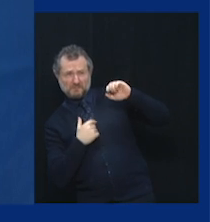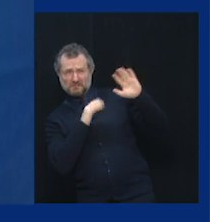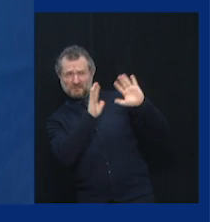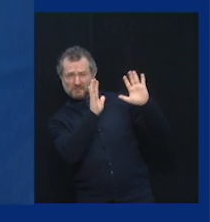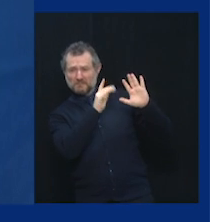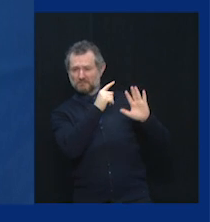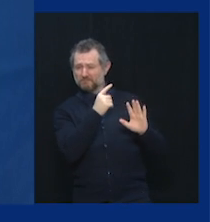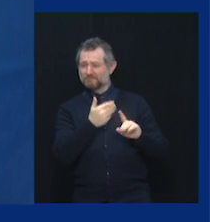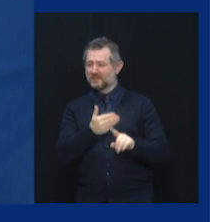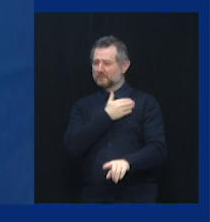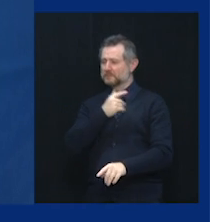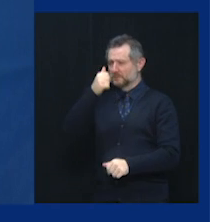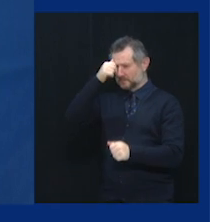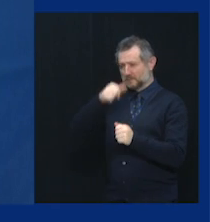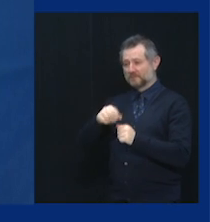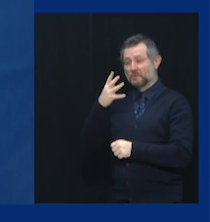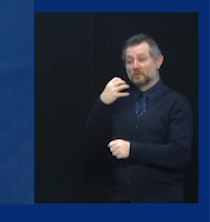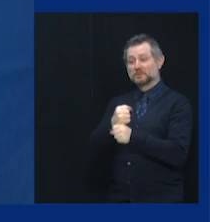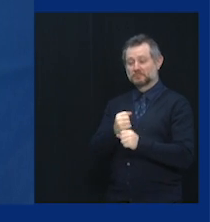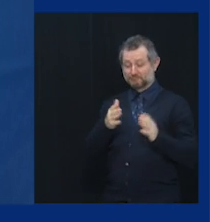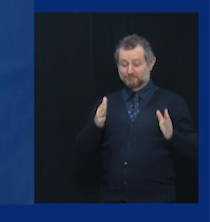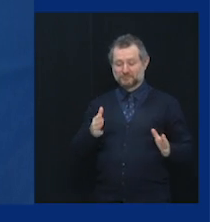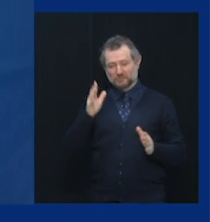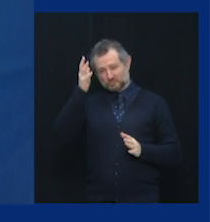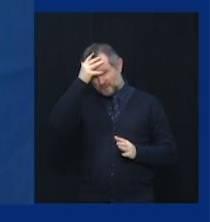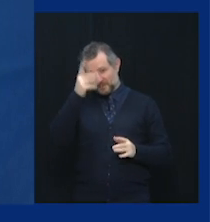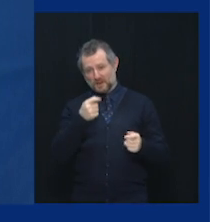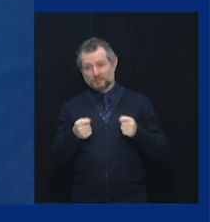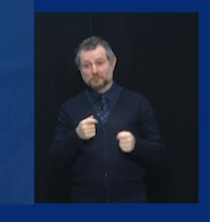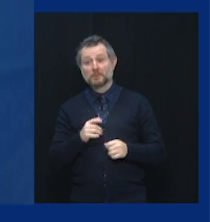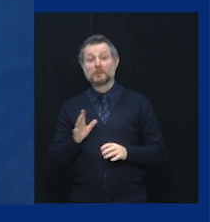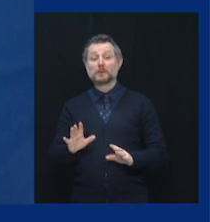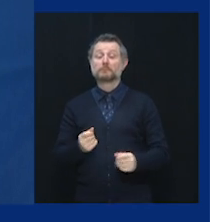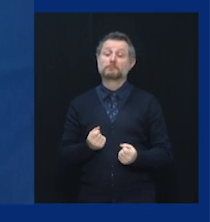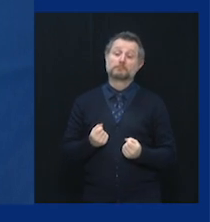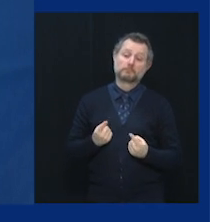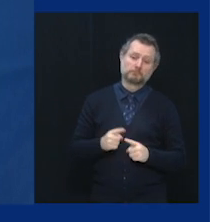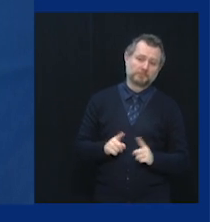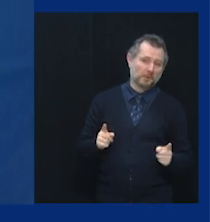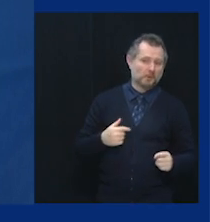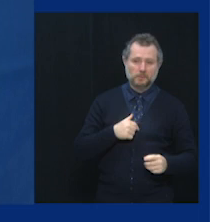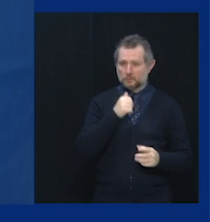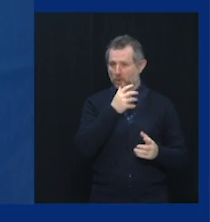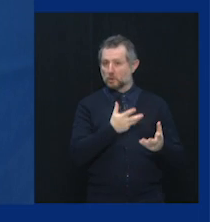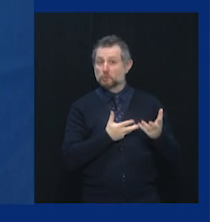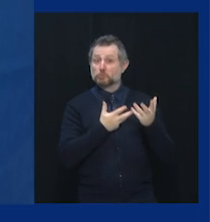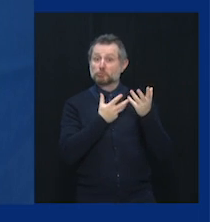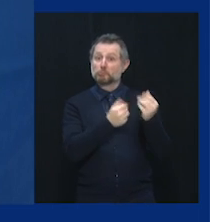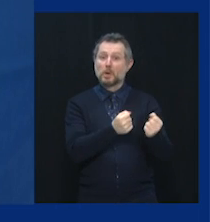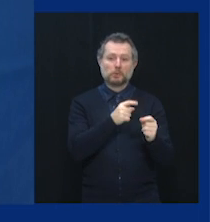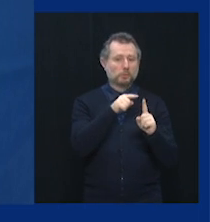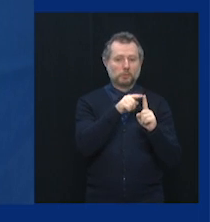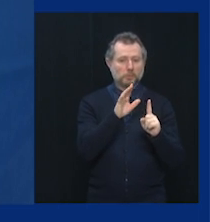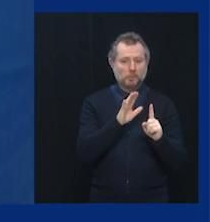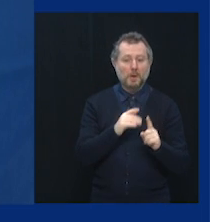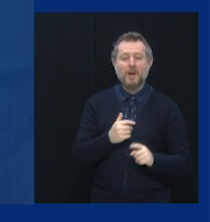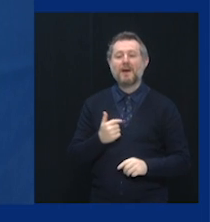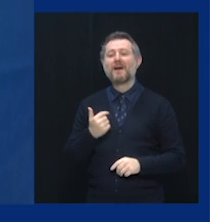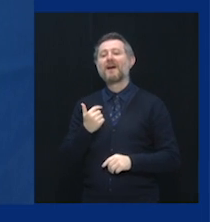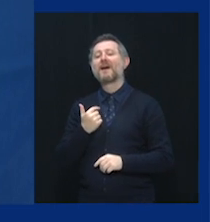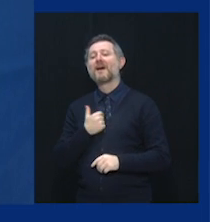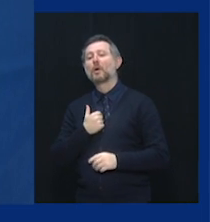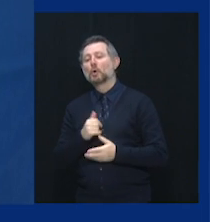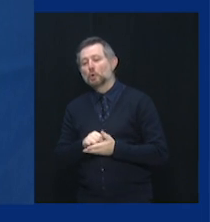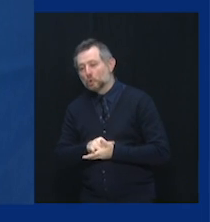administration. But I'm not taking their word for it. We had New York doctors go through